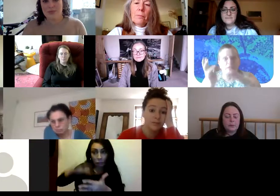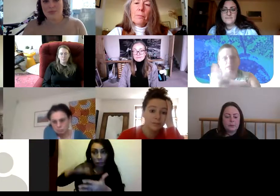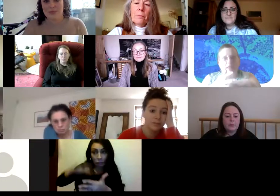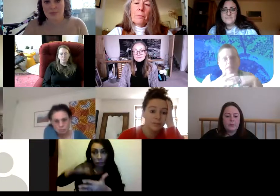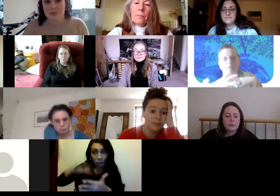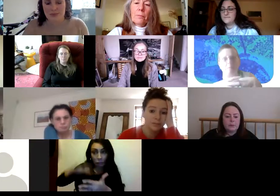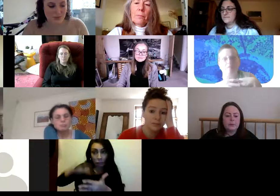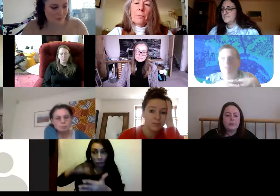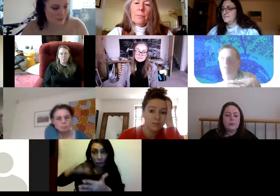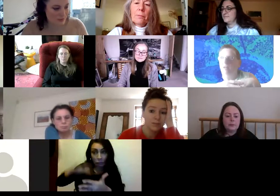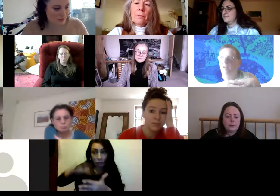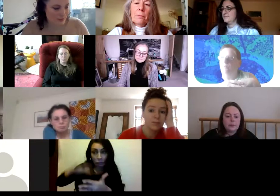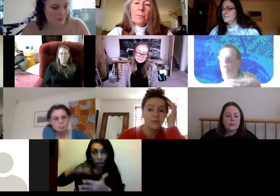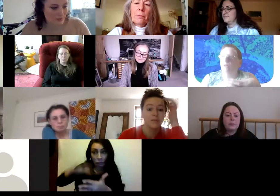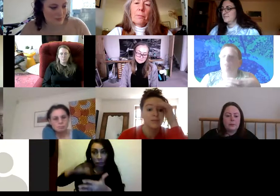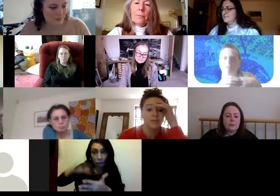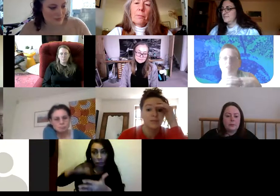actually see. Yeah,